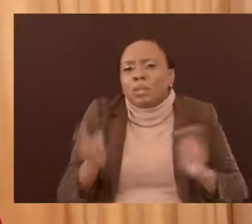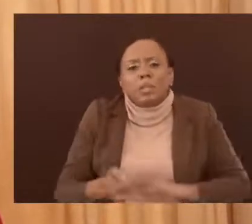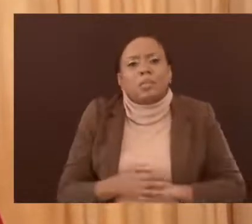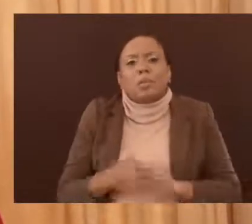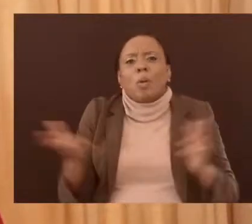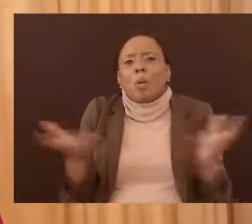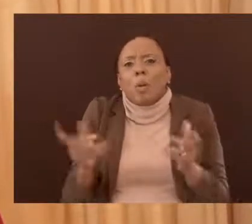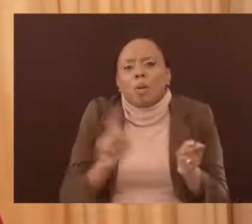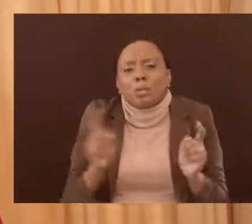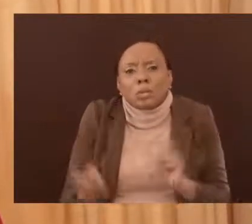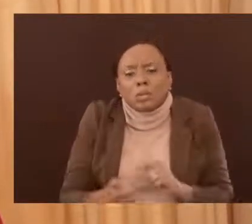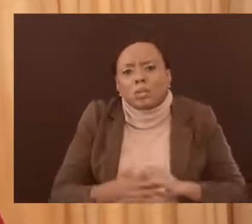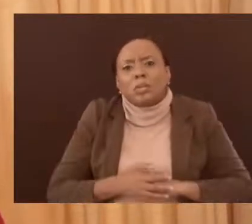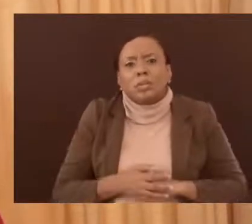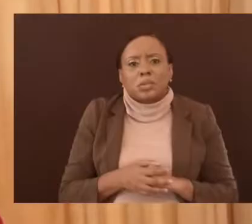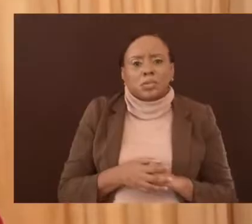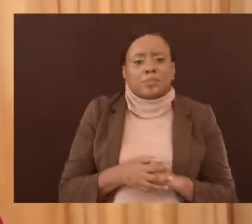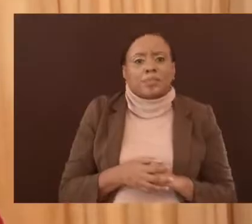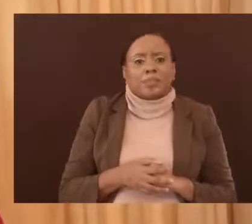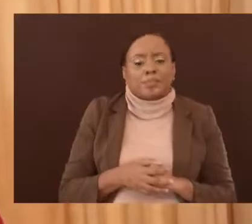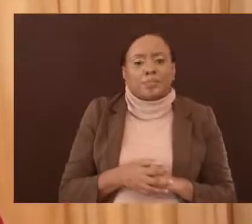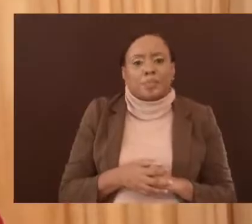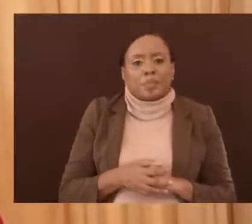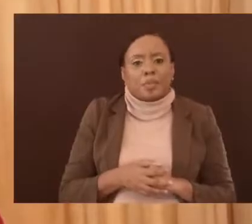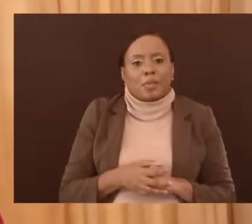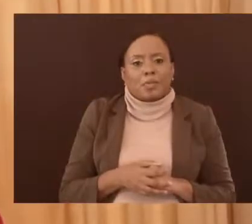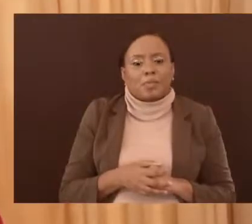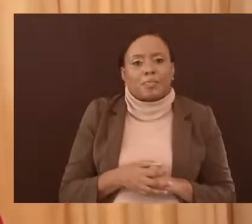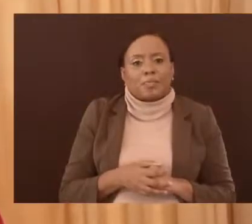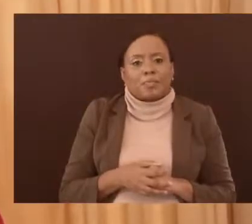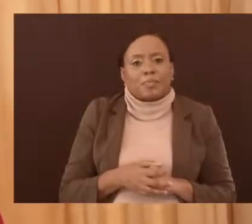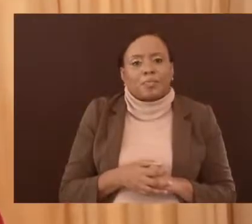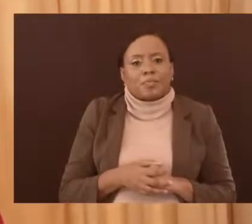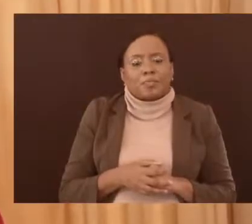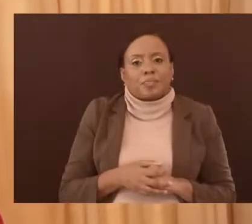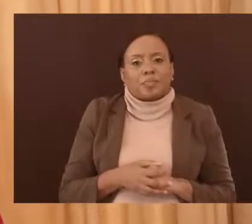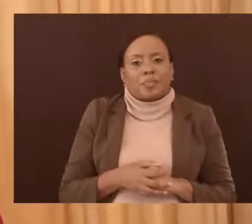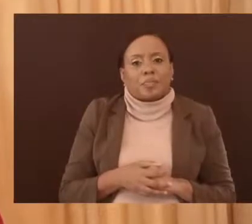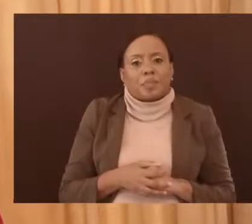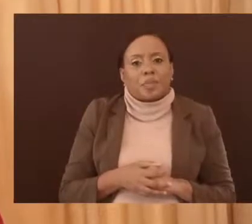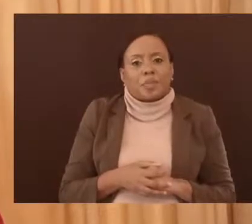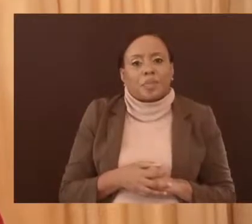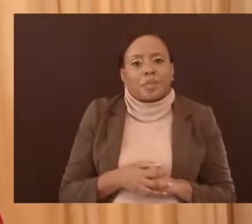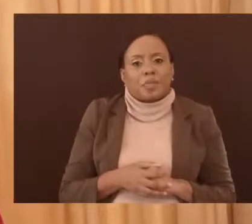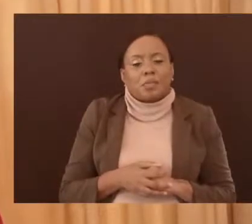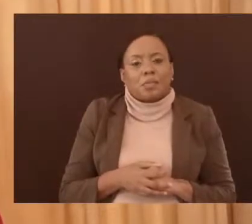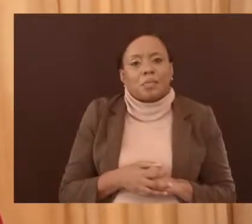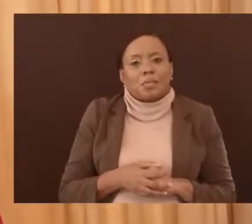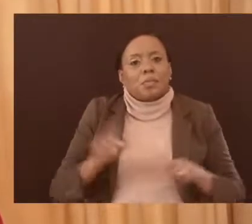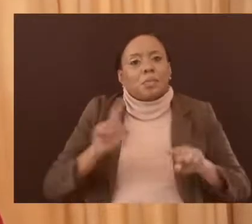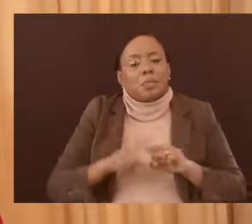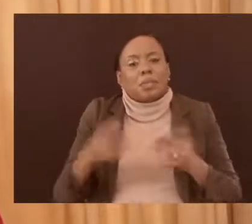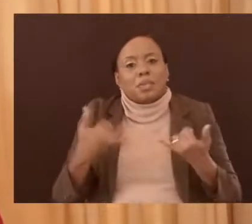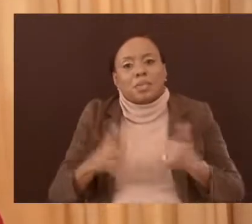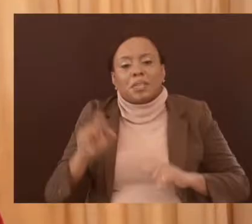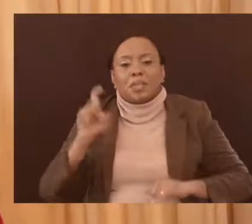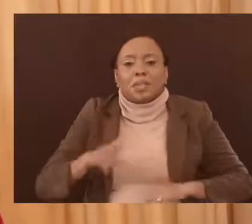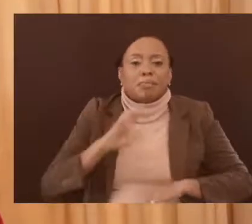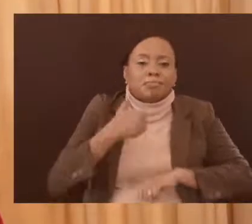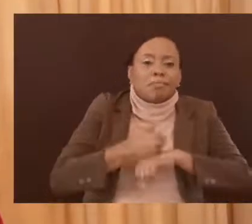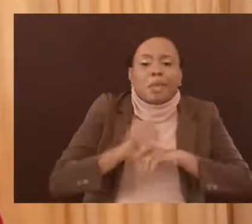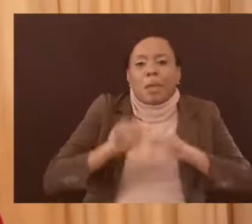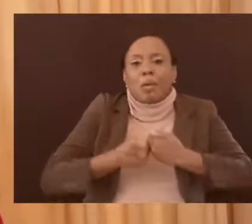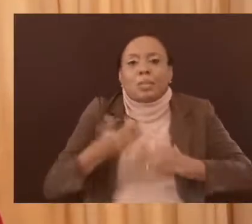mean that, as the Chief has said and the Director of Education Reform has said, that we don't put in place all of the necessary measures to improve